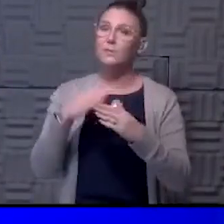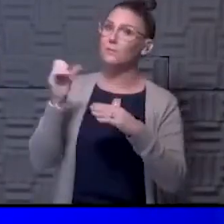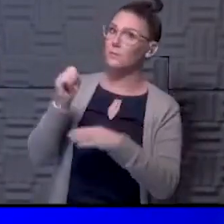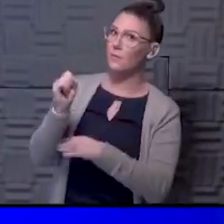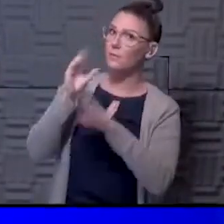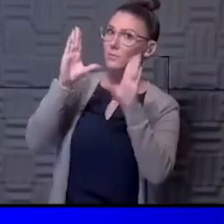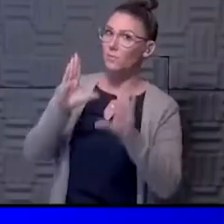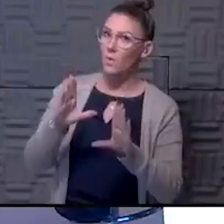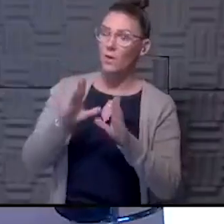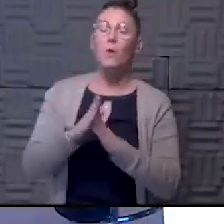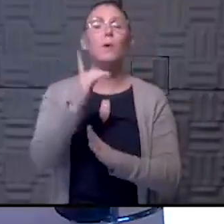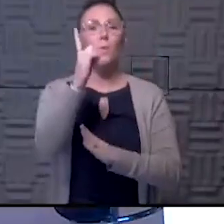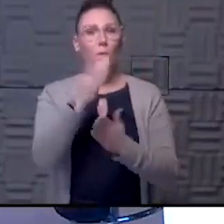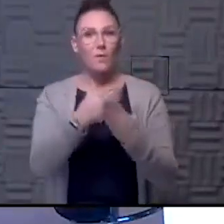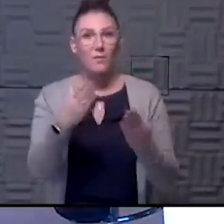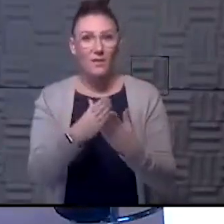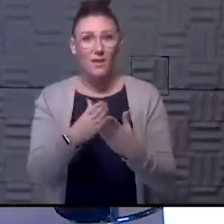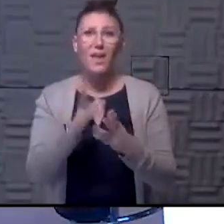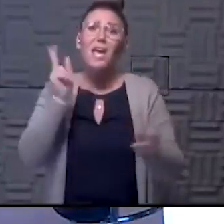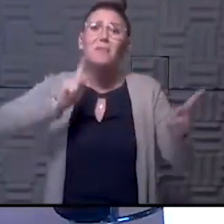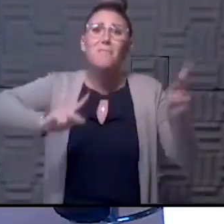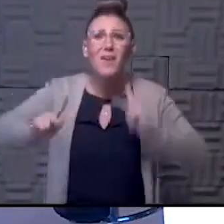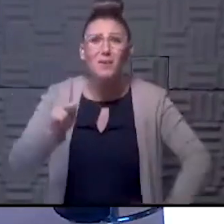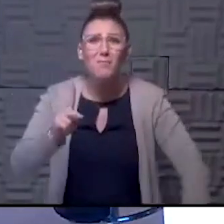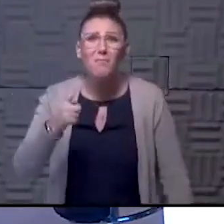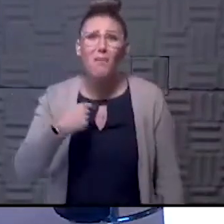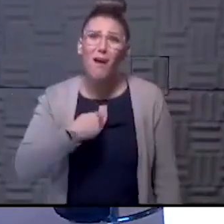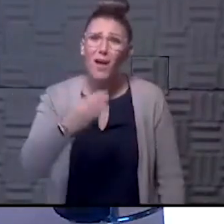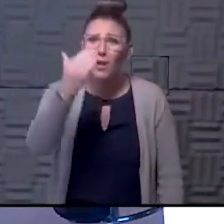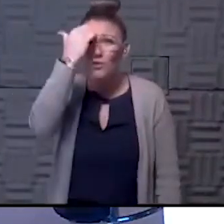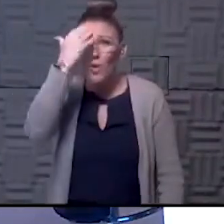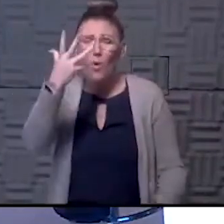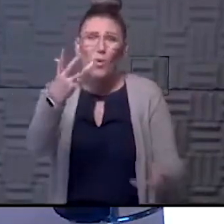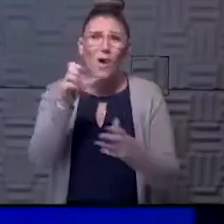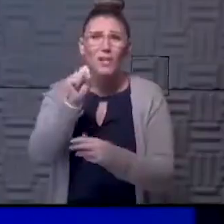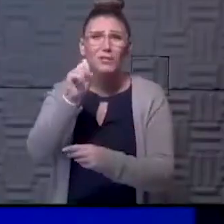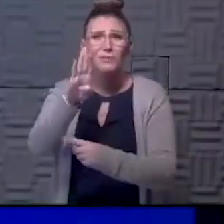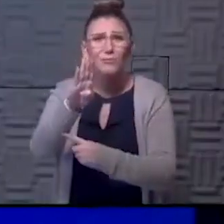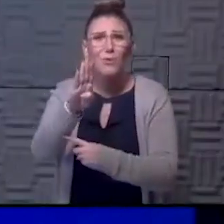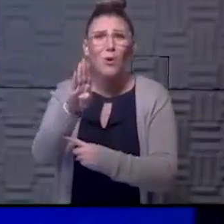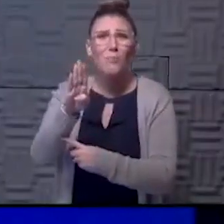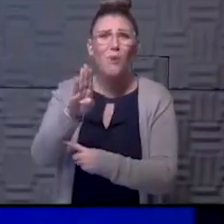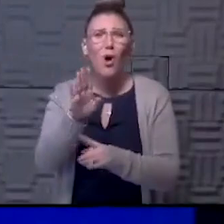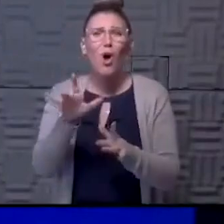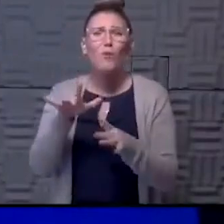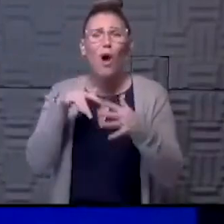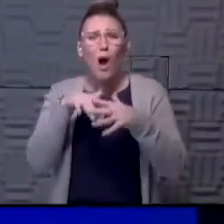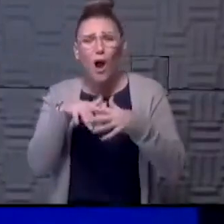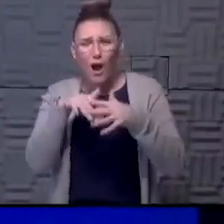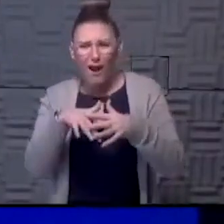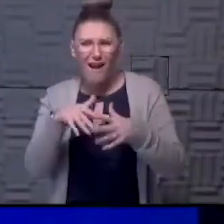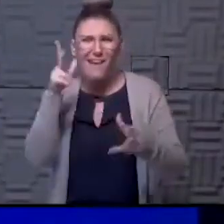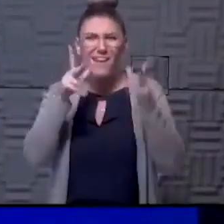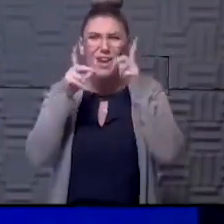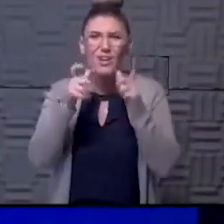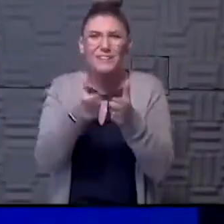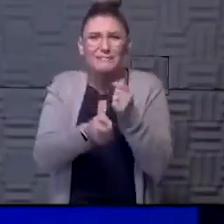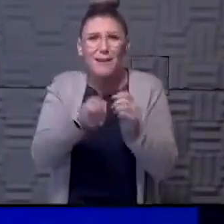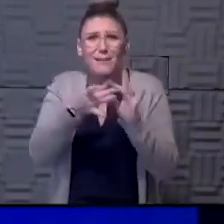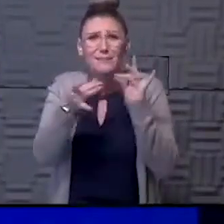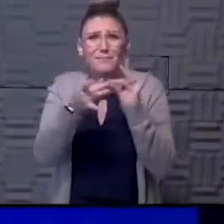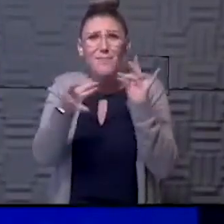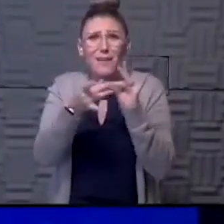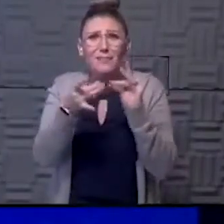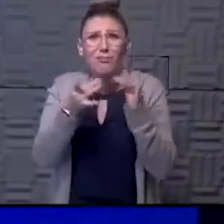thing. Okay, just one thing. People, I know you want to have a Super Bowl party. We're hearing text messages about it already, but remember,